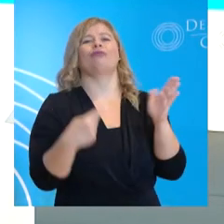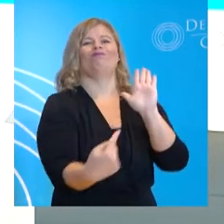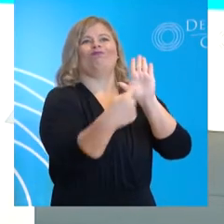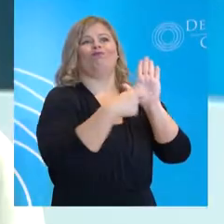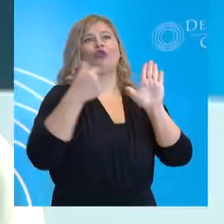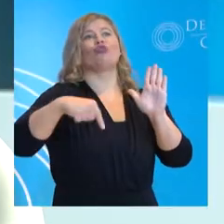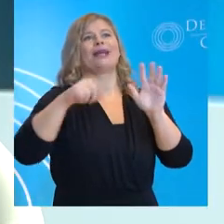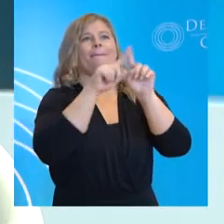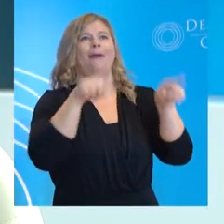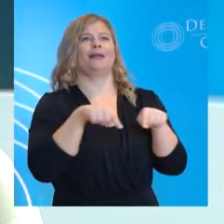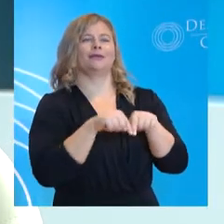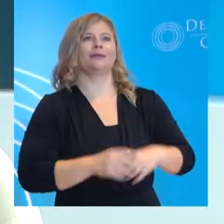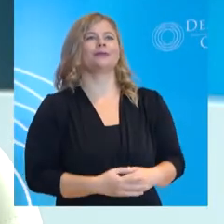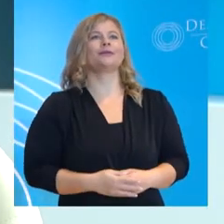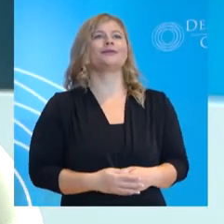left.